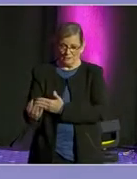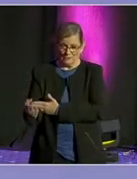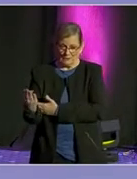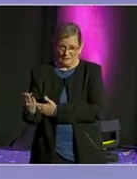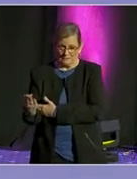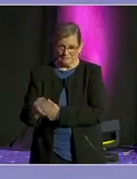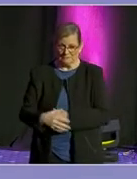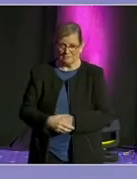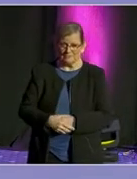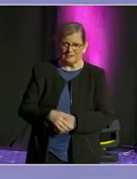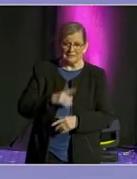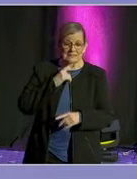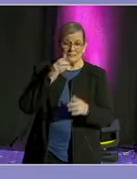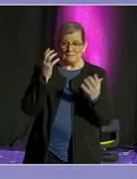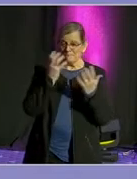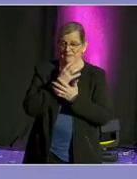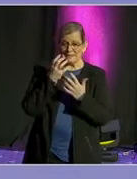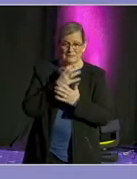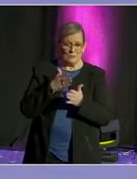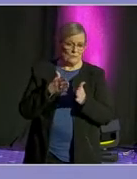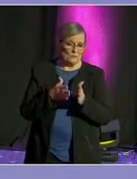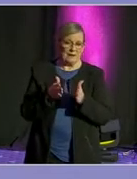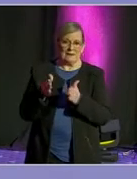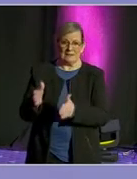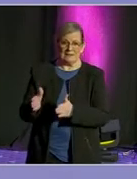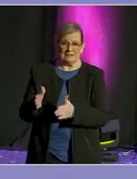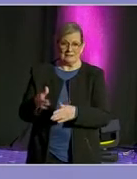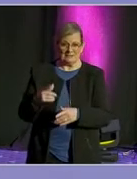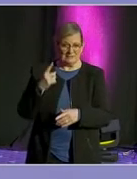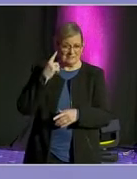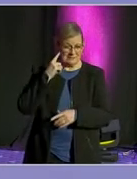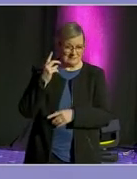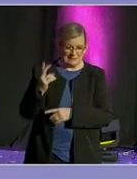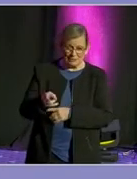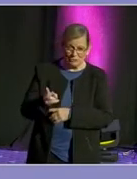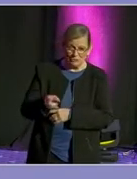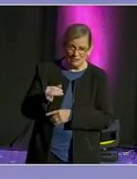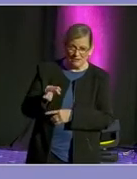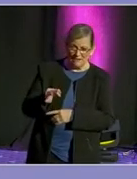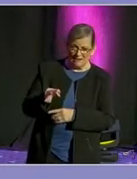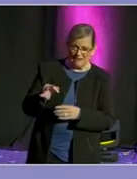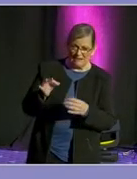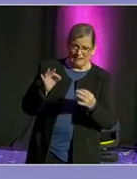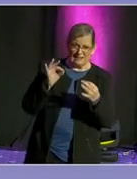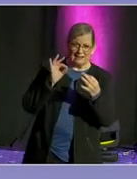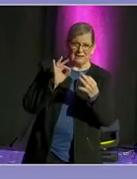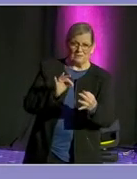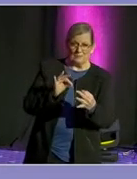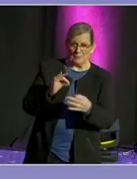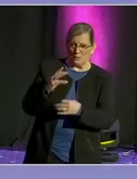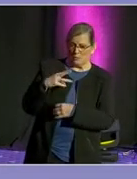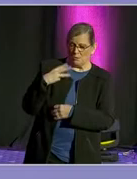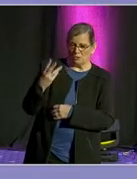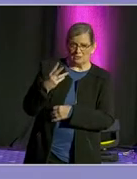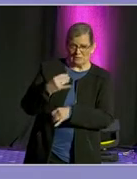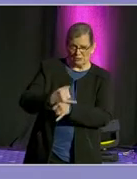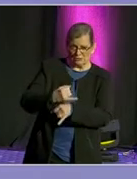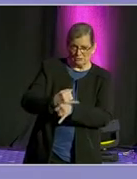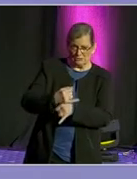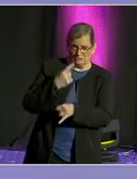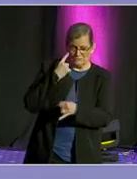It's an amazing way to learn about the history of the iconic Washington institution of the Cherry Blossom